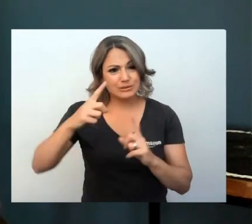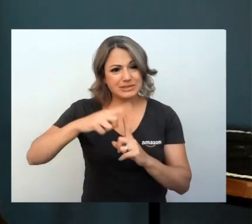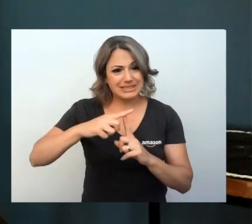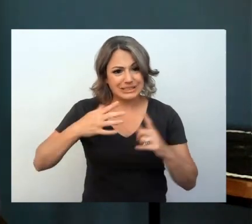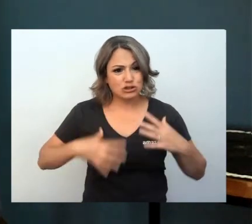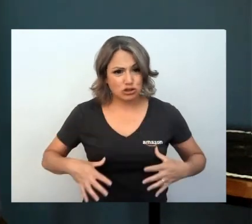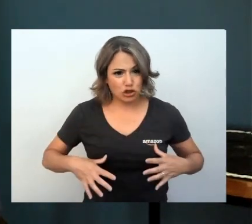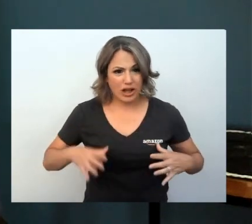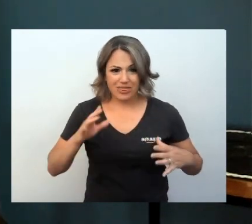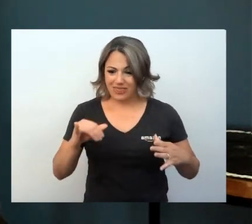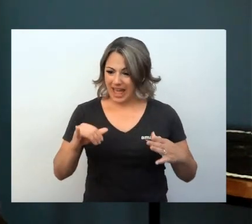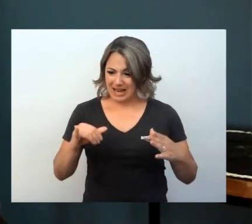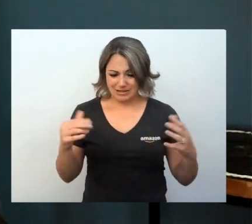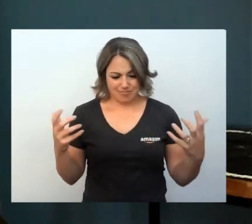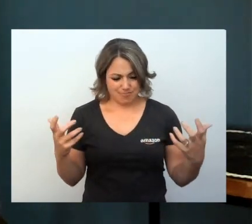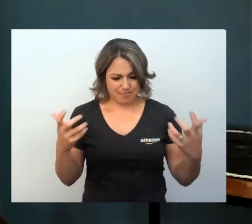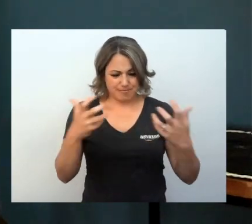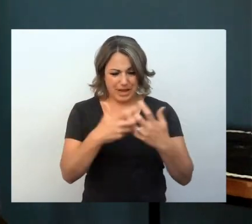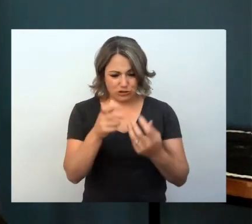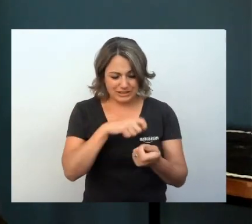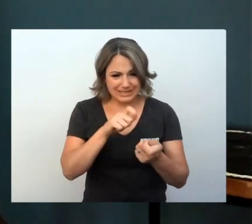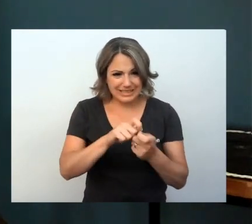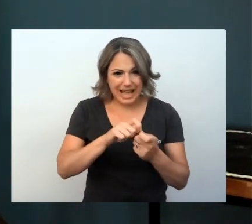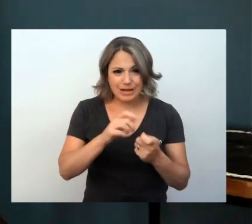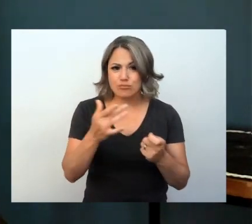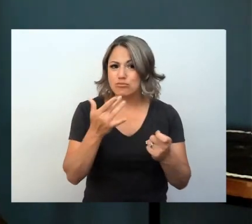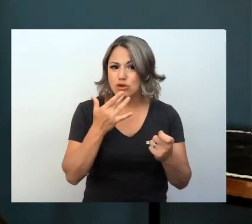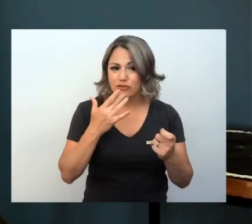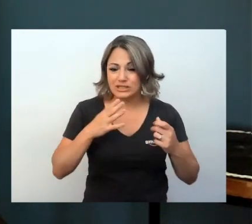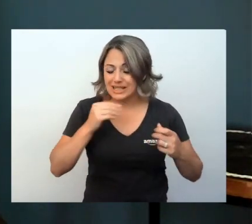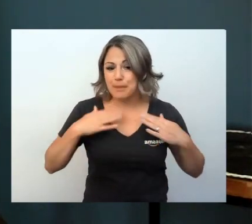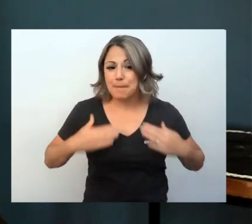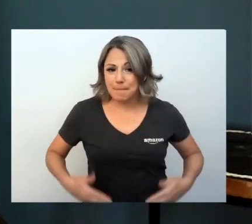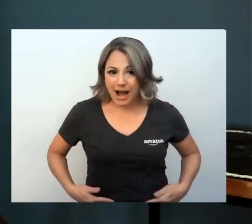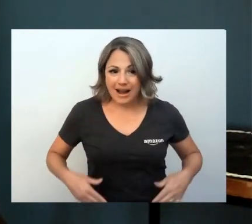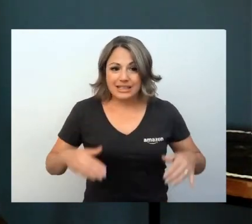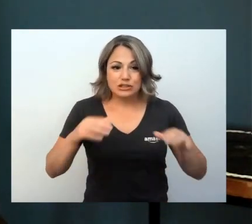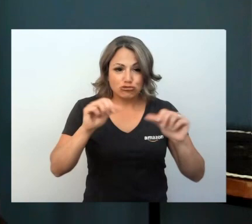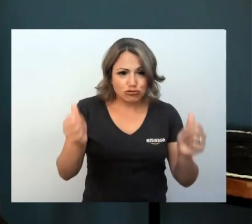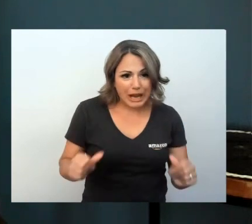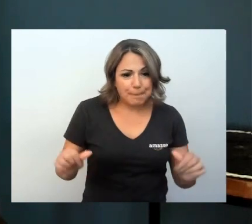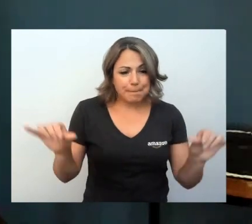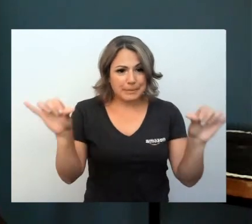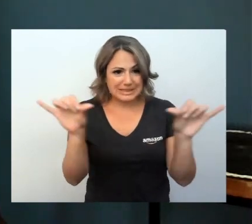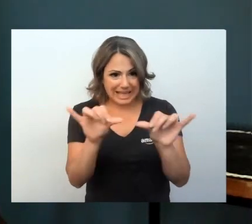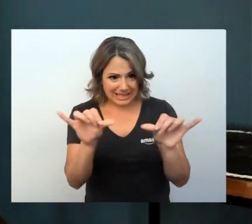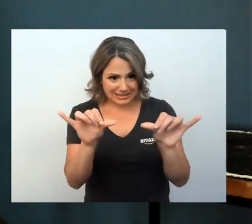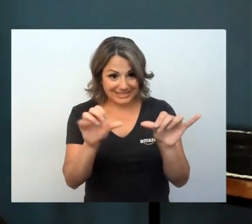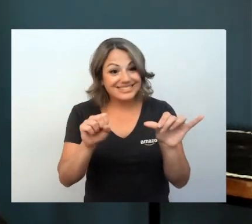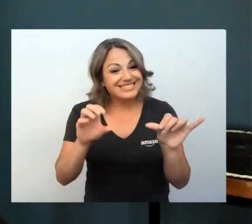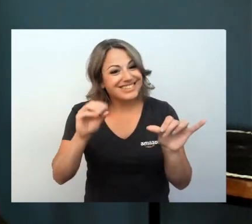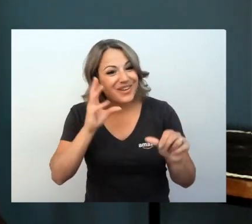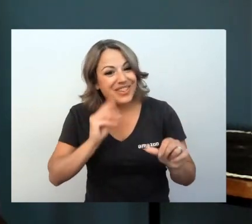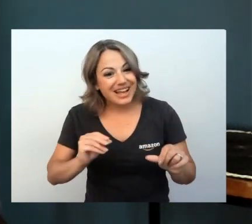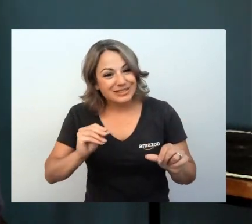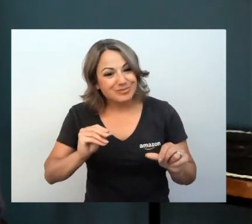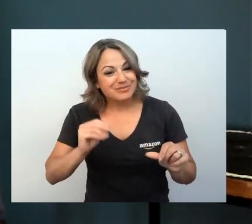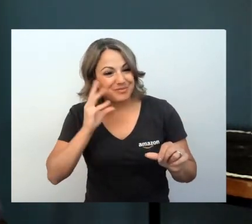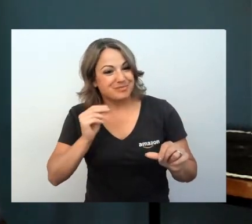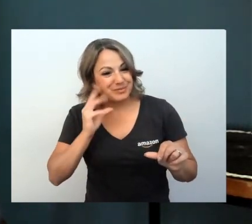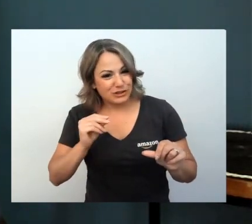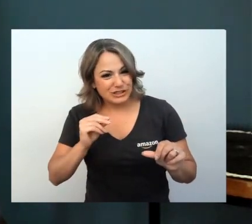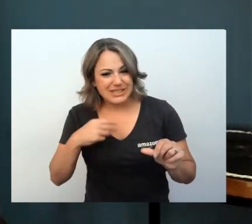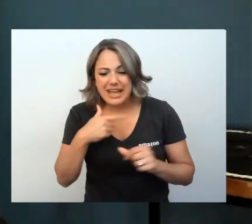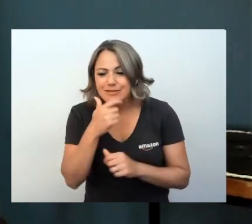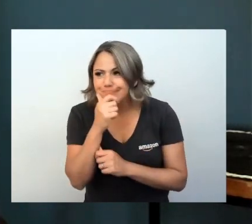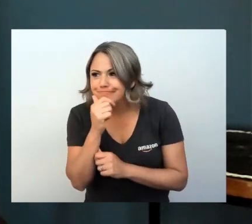made on demand to match their exact preferences and their body shape and size. So the customer experience starts with customers